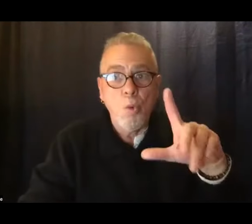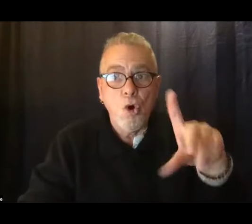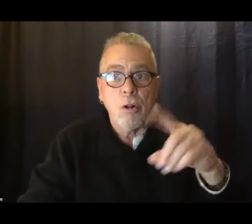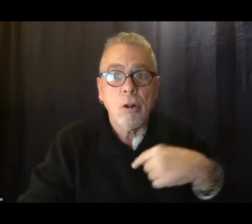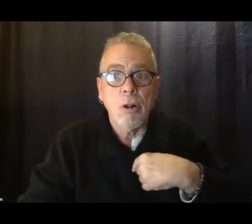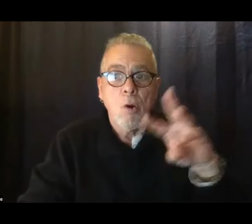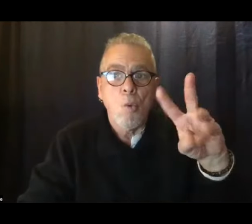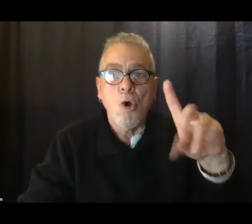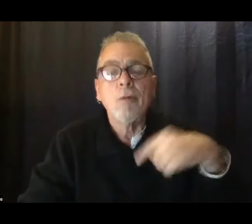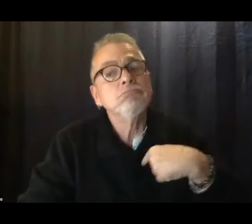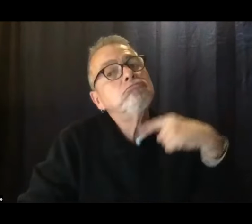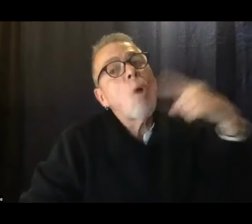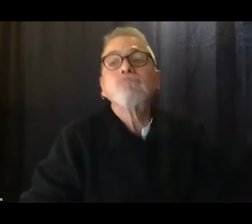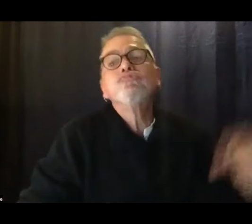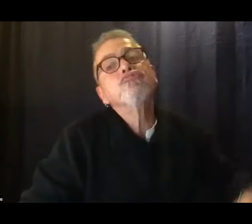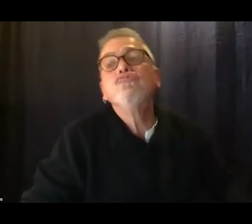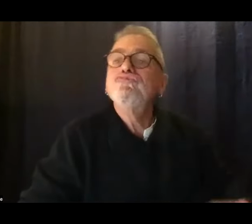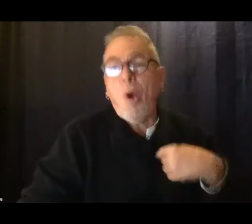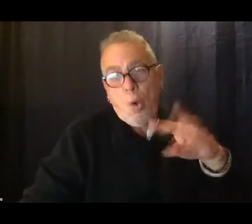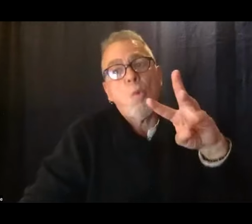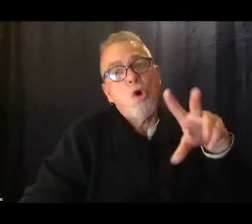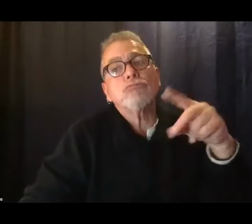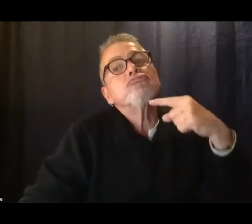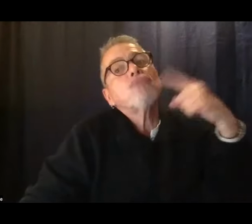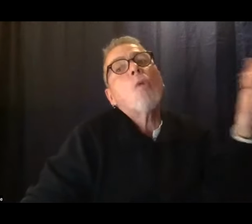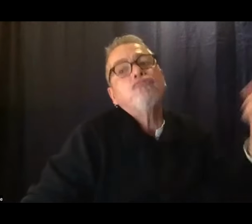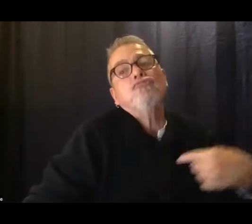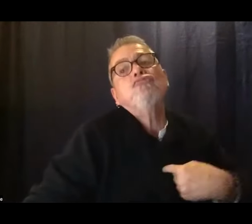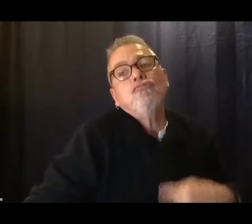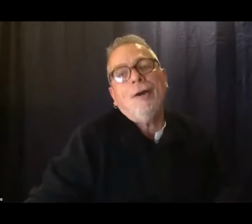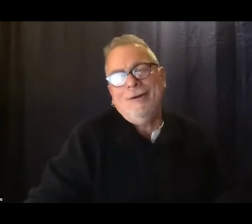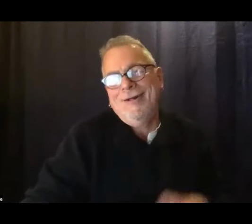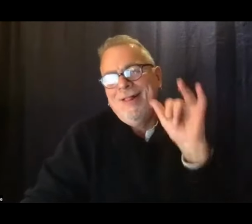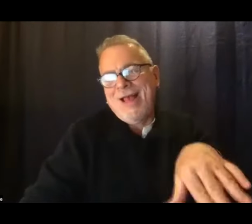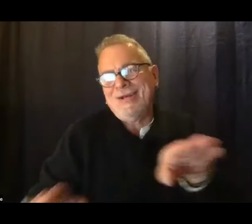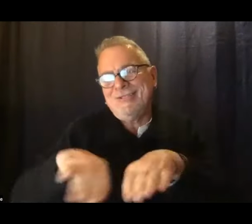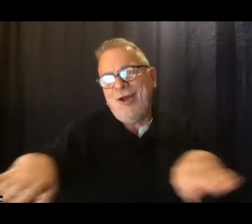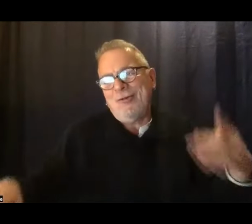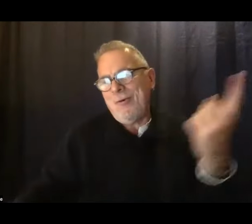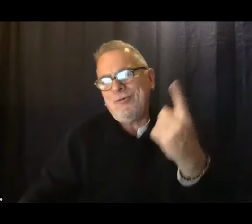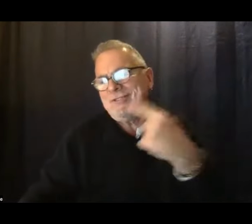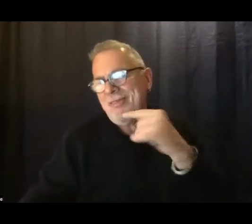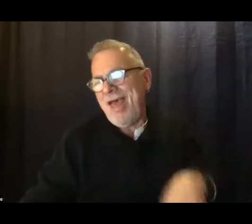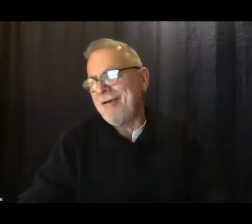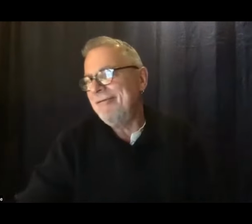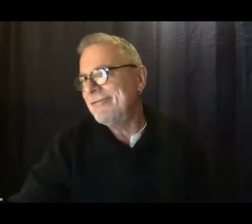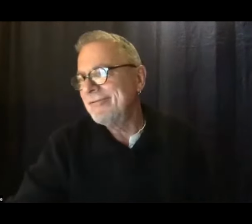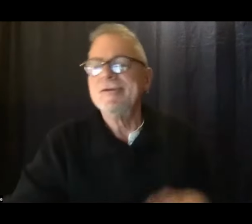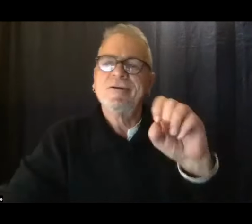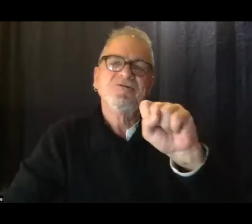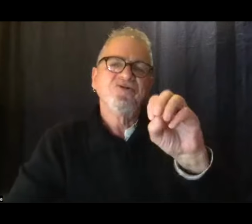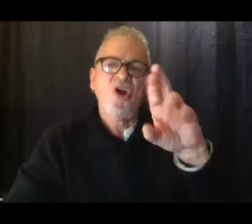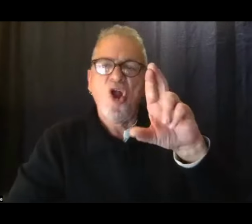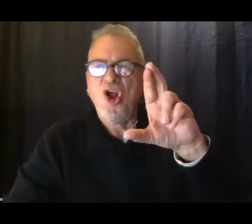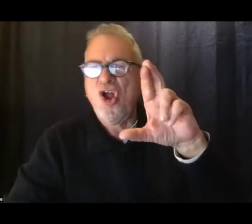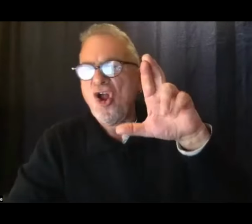WLD though. I would. Yeah, I told them I would. I did. So